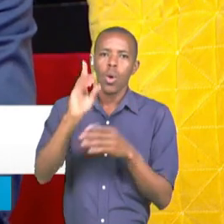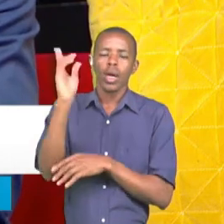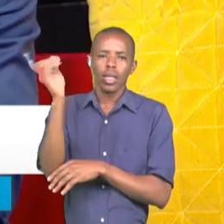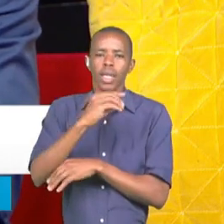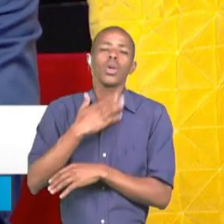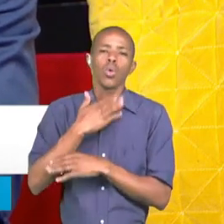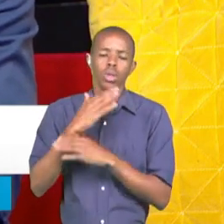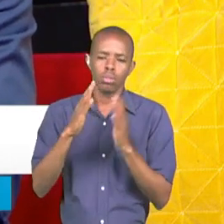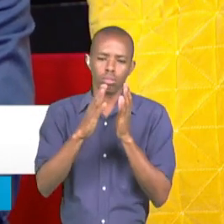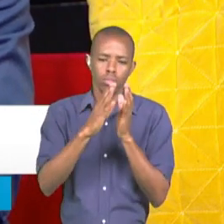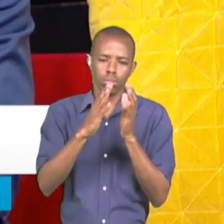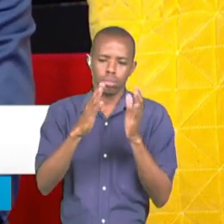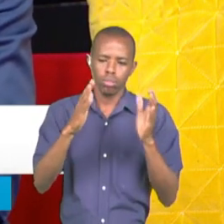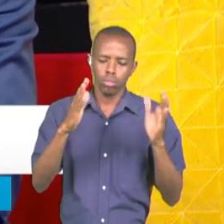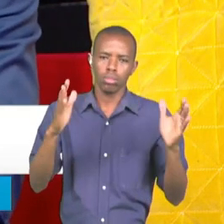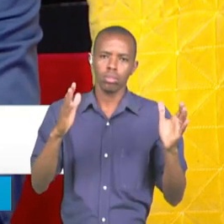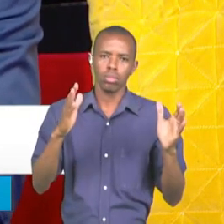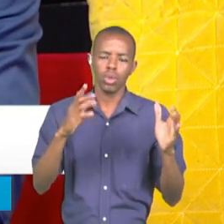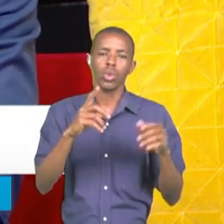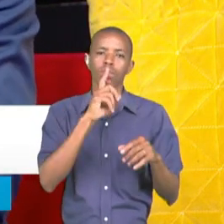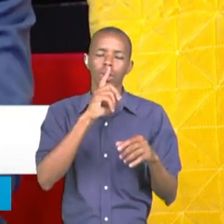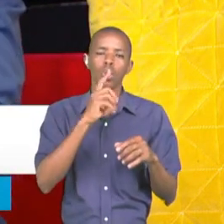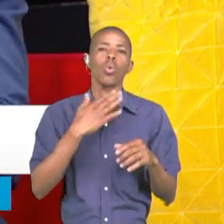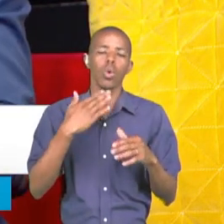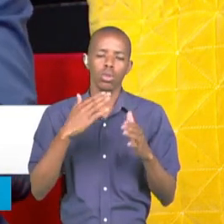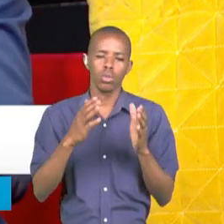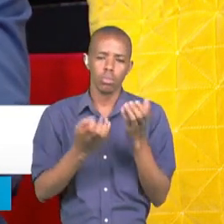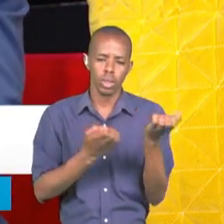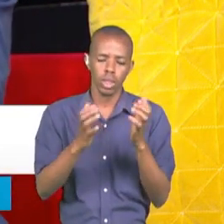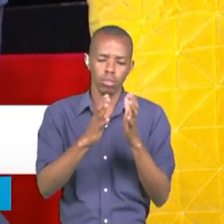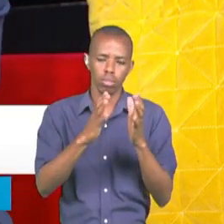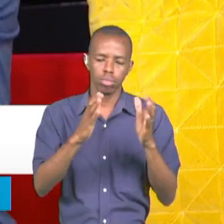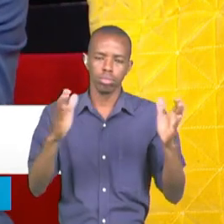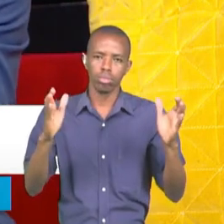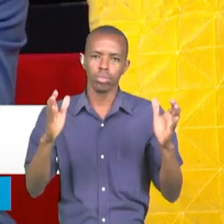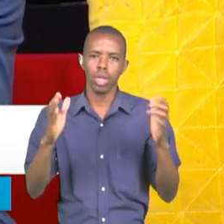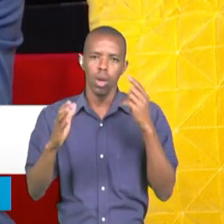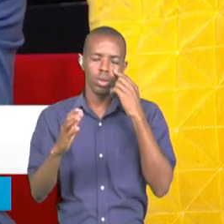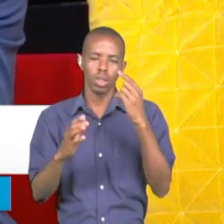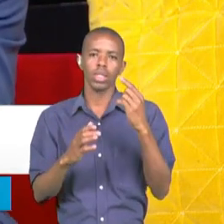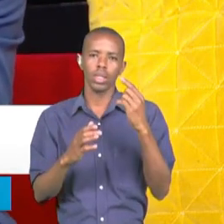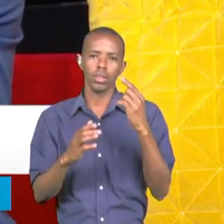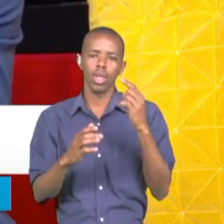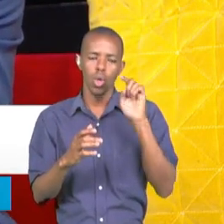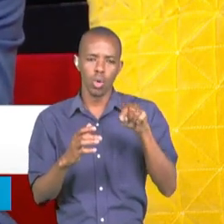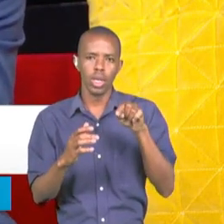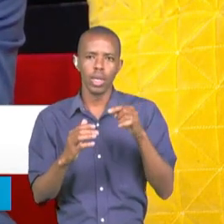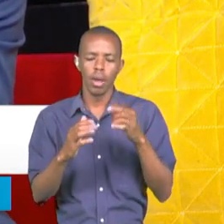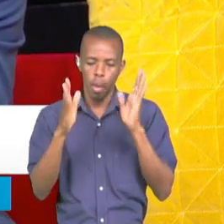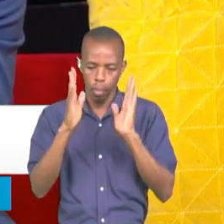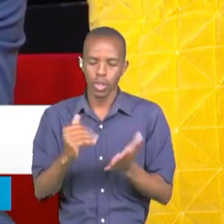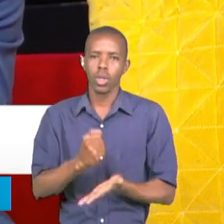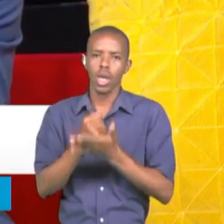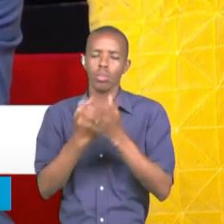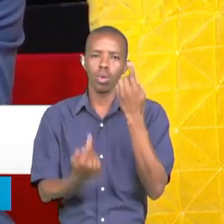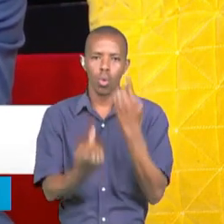to expand. Of course, you've mentioned you're opening one soon. Yes. Right now you're cooking from the house. Mm-hmm. But now look at this. You need someone to help you cook. That means